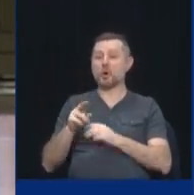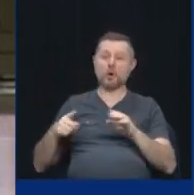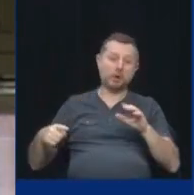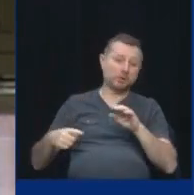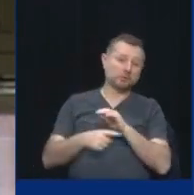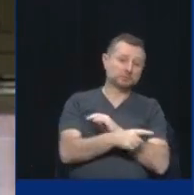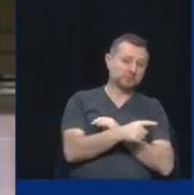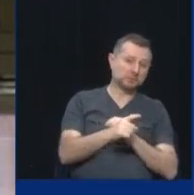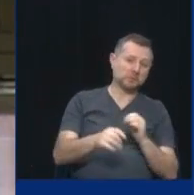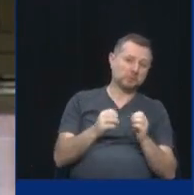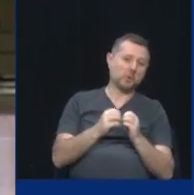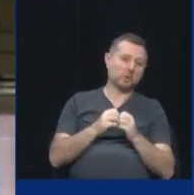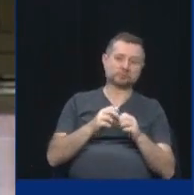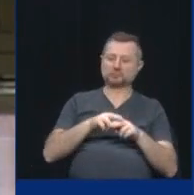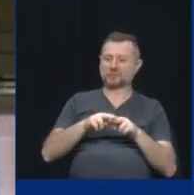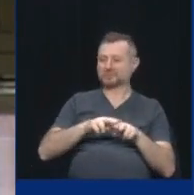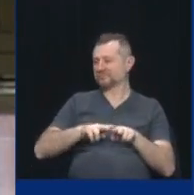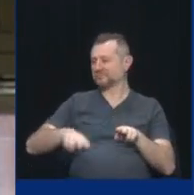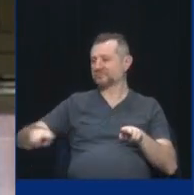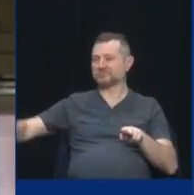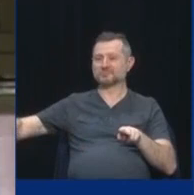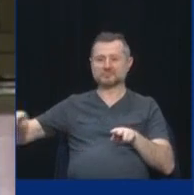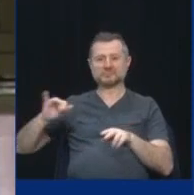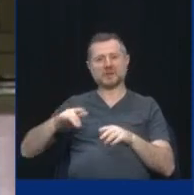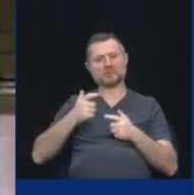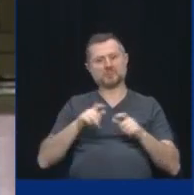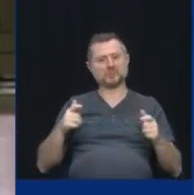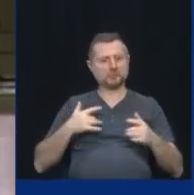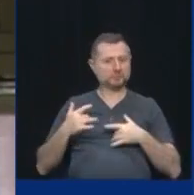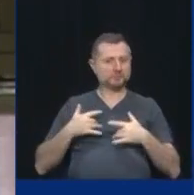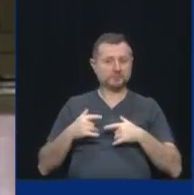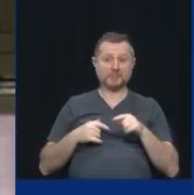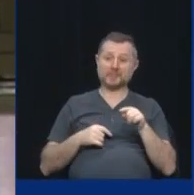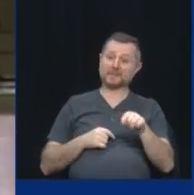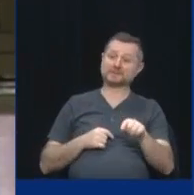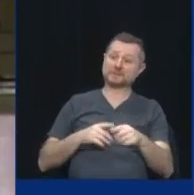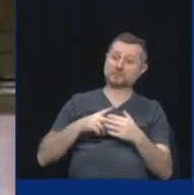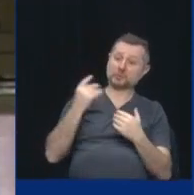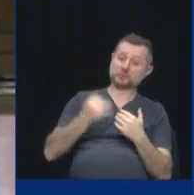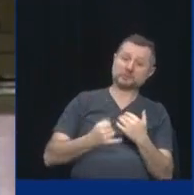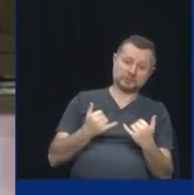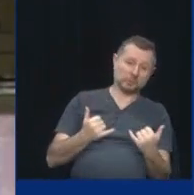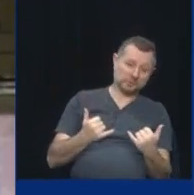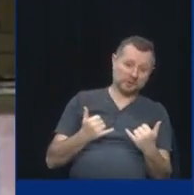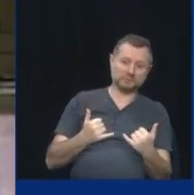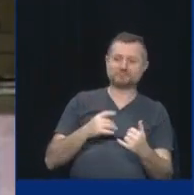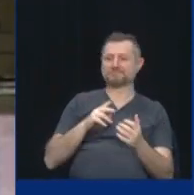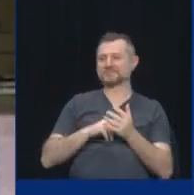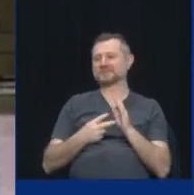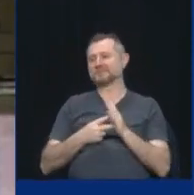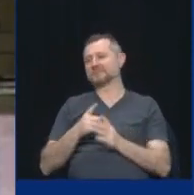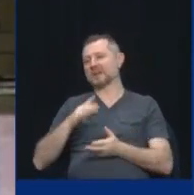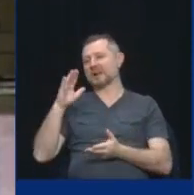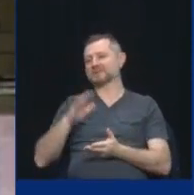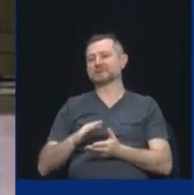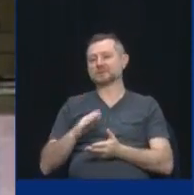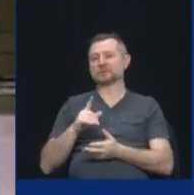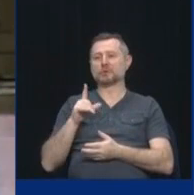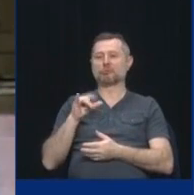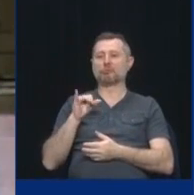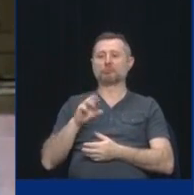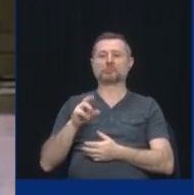up tracks is a very big deal. What this will do is it will send fewer Long Island Railroad trains to